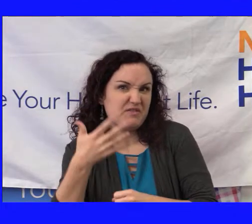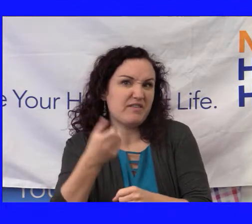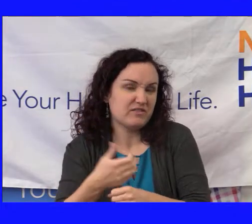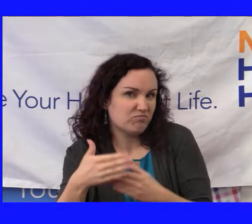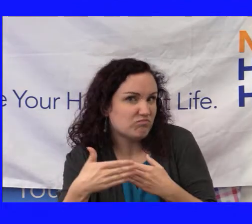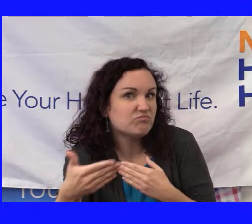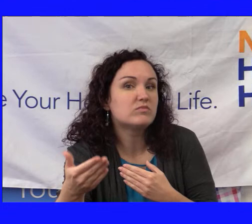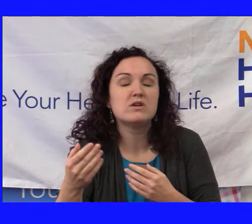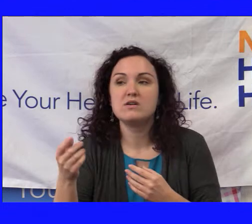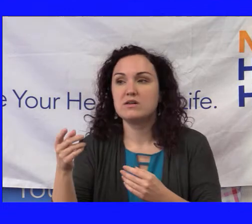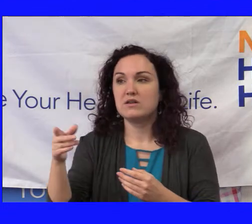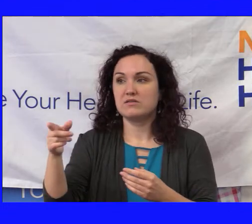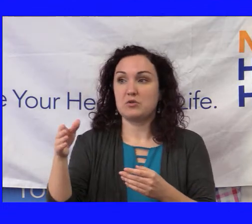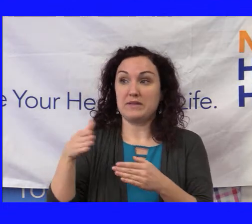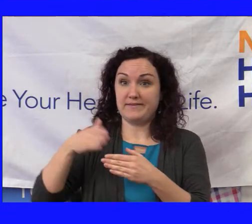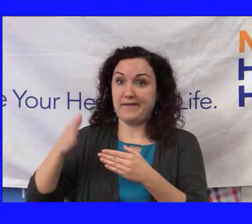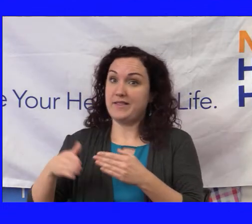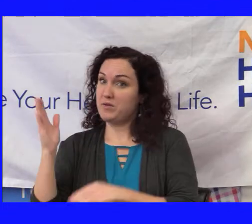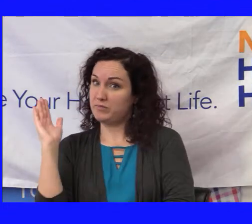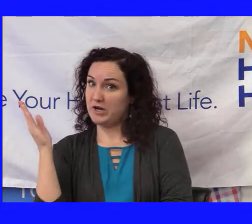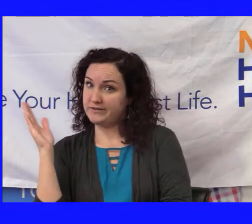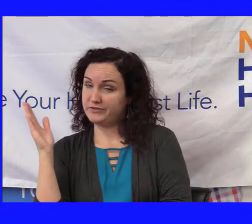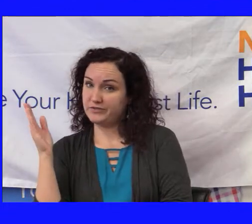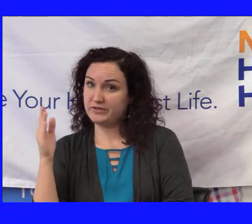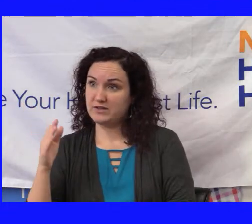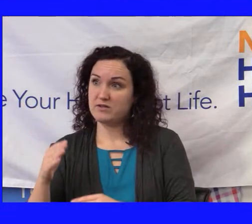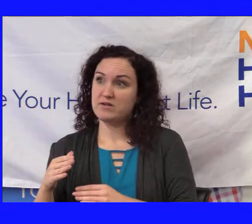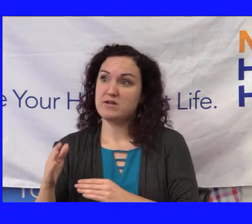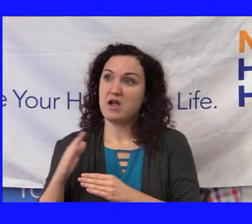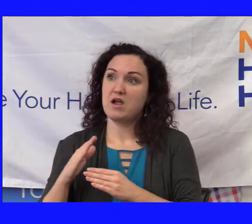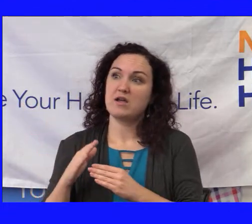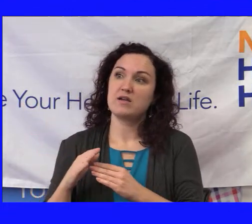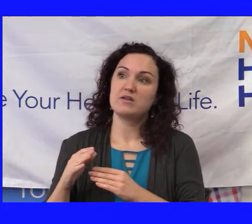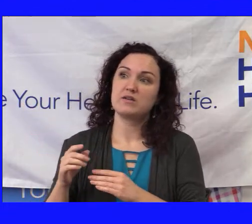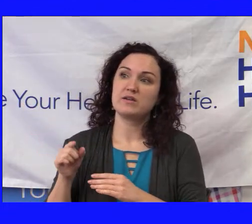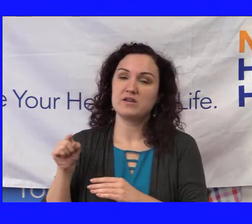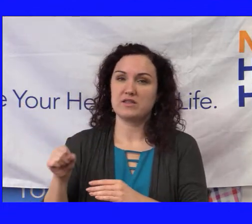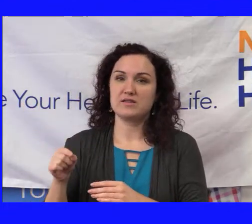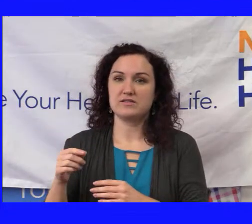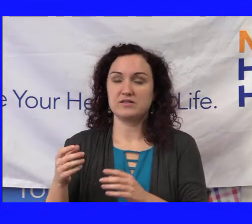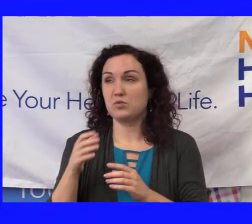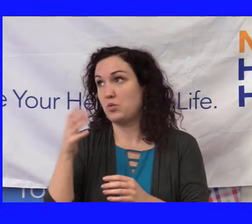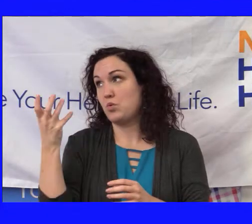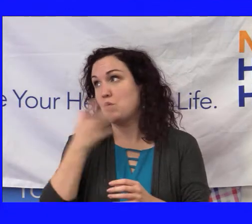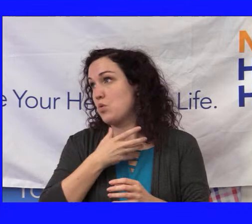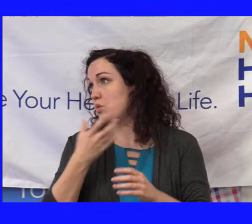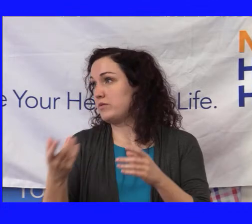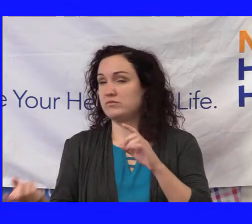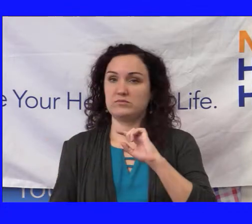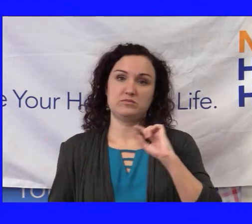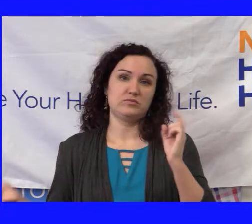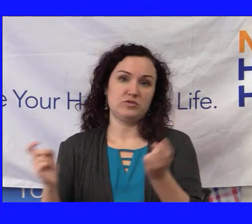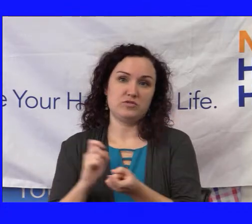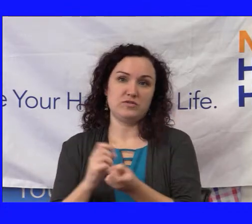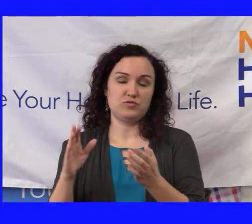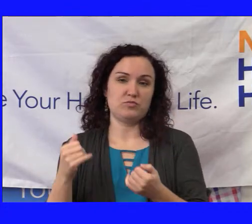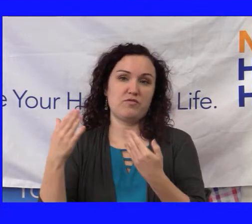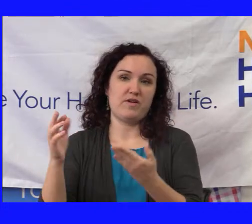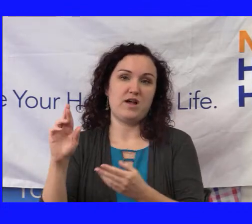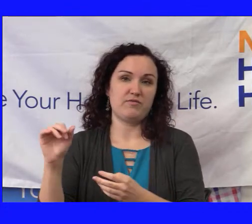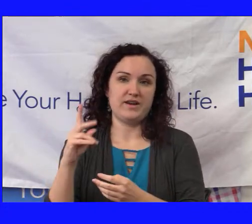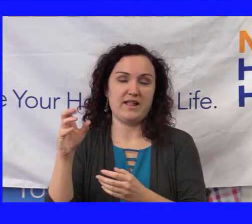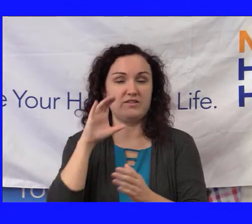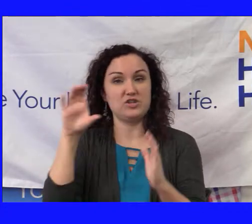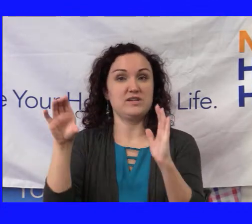So that is the end of the presentation, and I'm going to end the way I opened. This has truly transformed our ability to provide